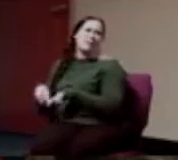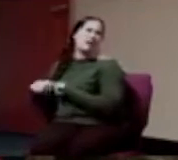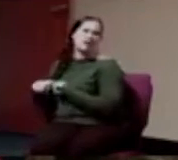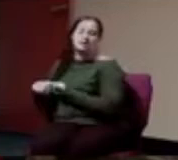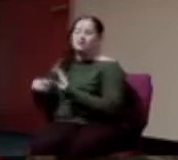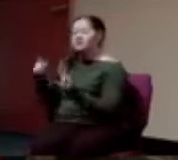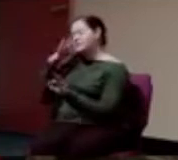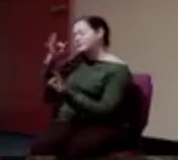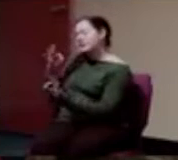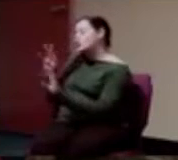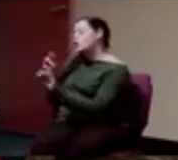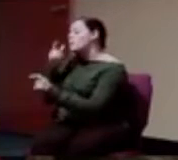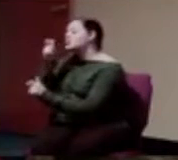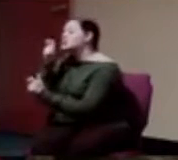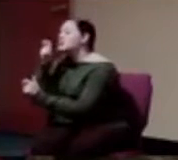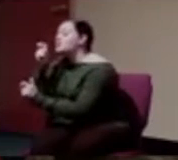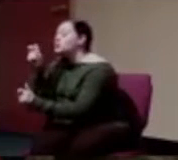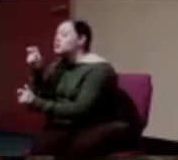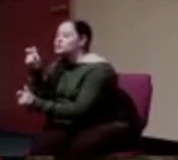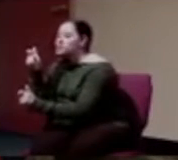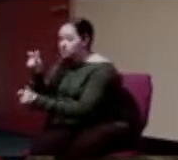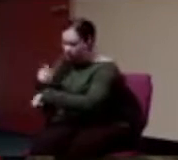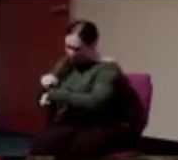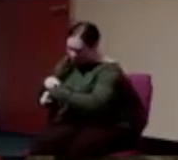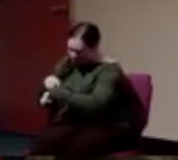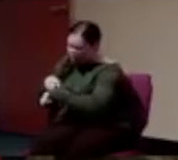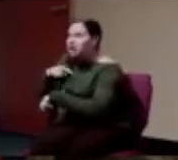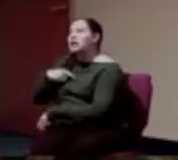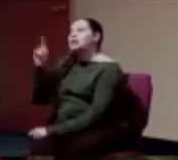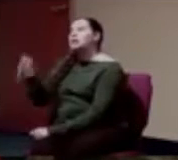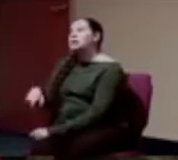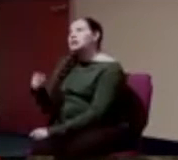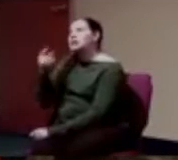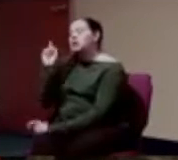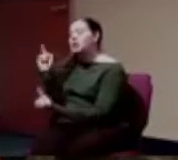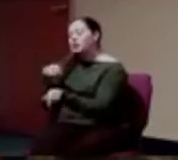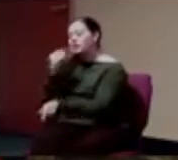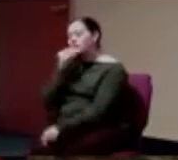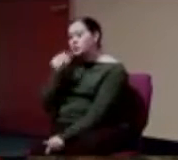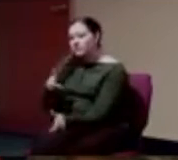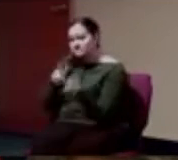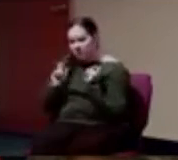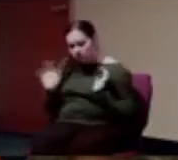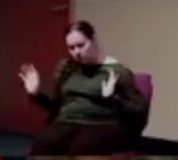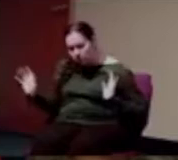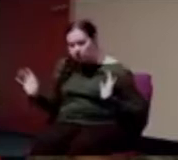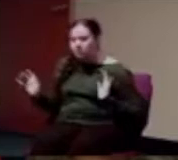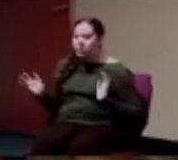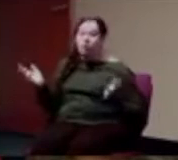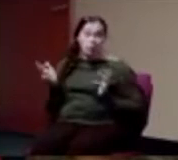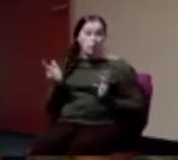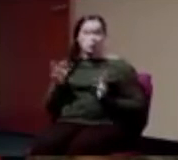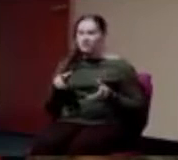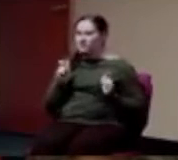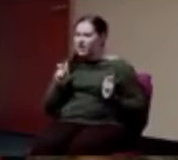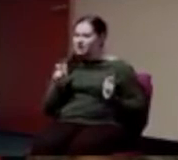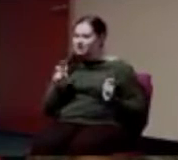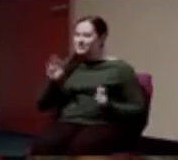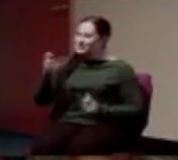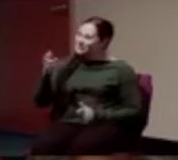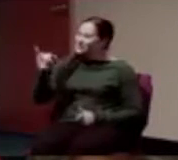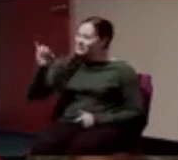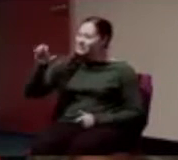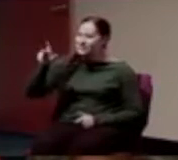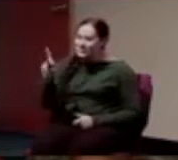She was like, I'm just going to watch this for a little bit. And by the time she looks at her clock, she's like, oh my God, I need to go get something fast. So she's like, what's fast? Chick-fil-A, obviously, they roll